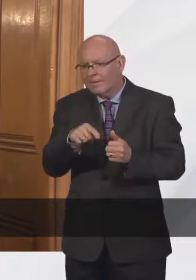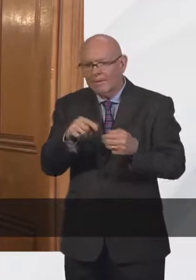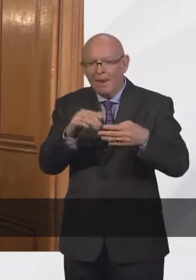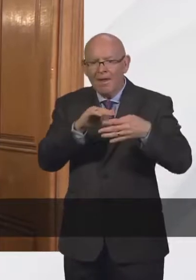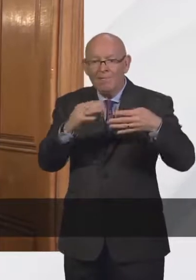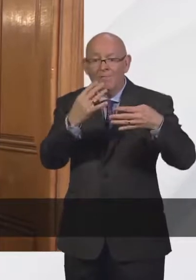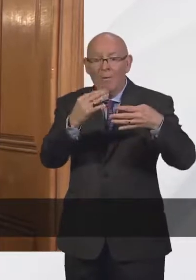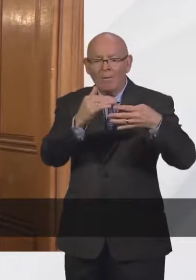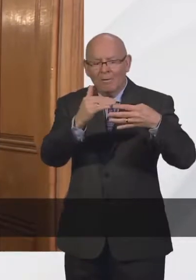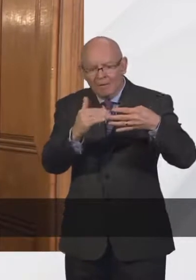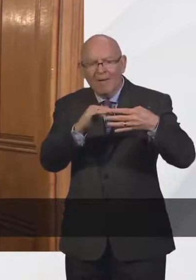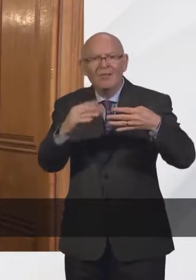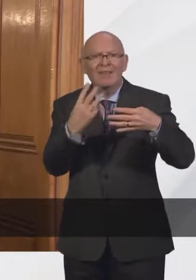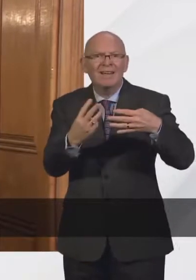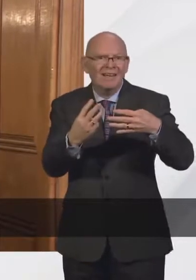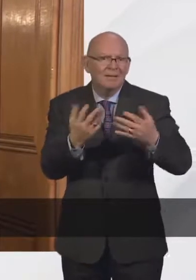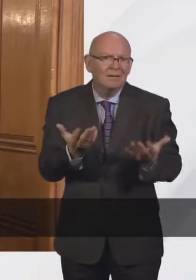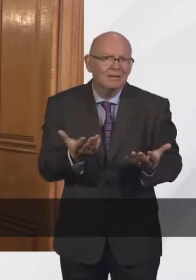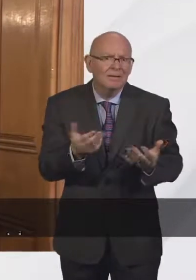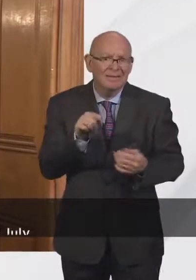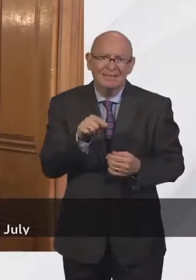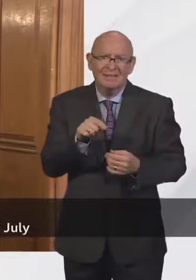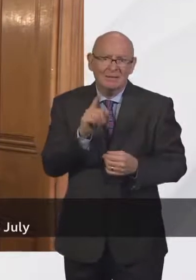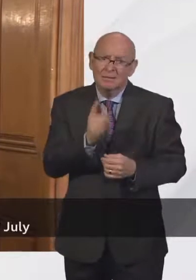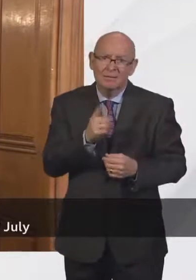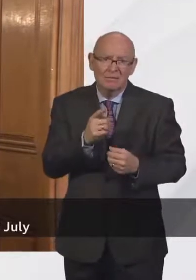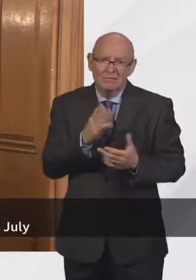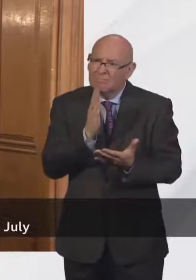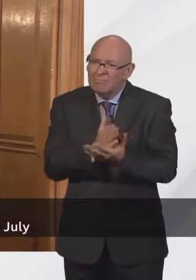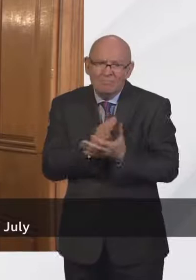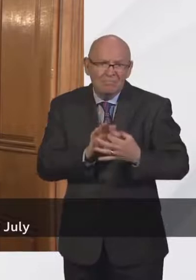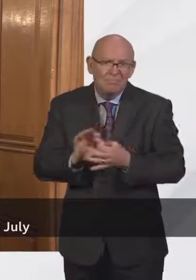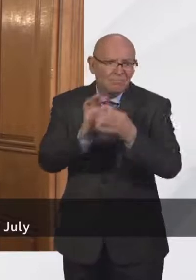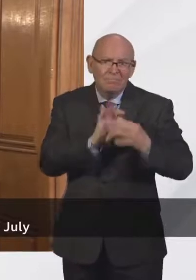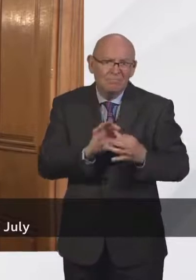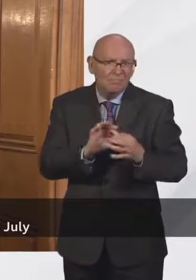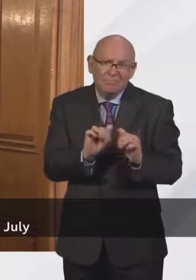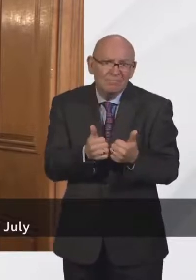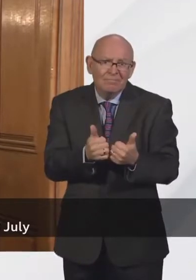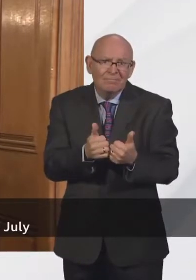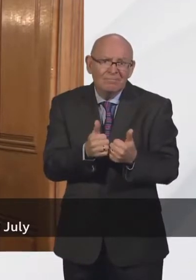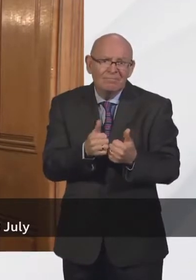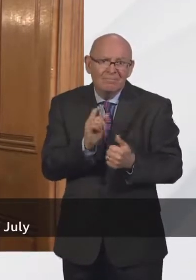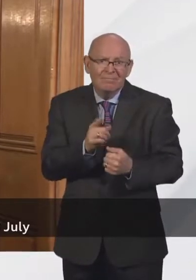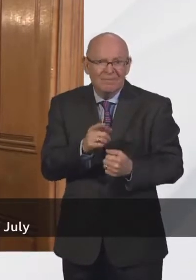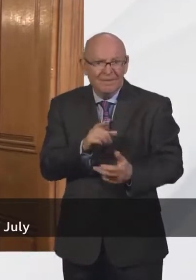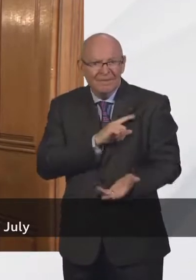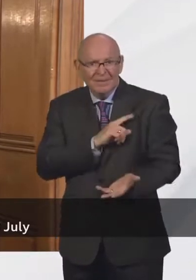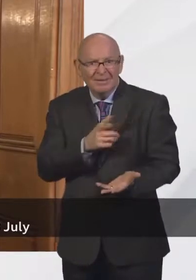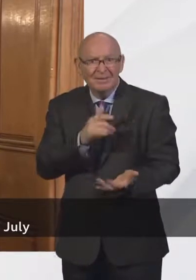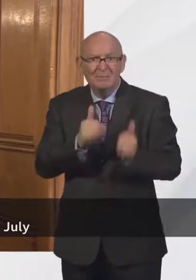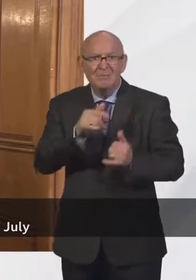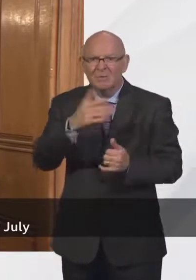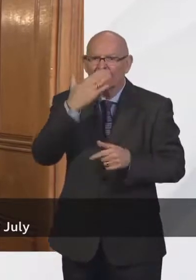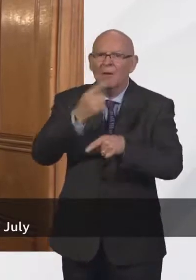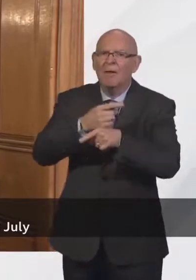UK will continue to advance in the same direction and at more or less the same pace. So obviously, as I said earlier,